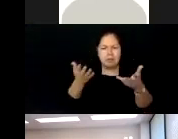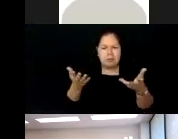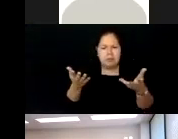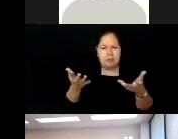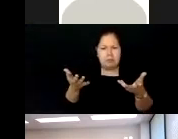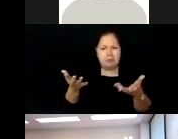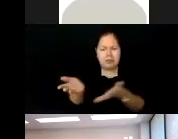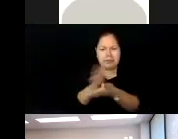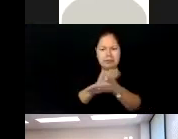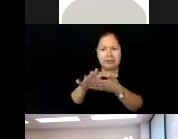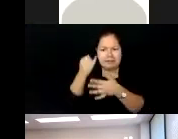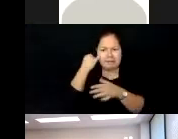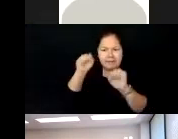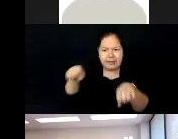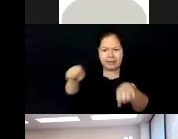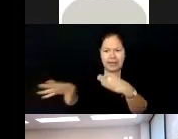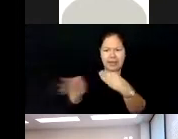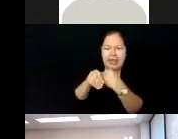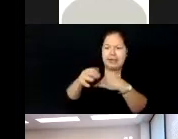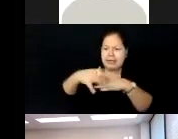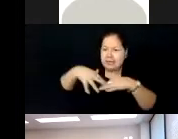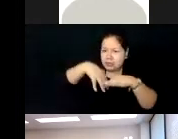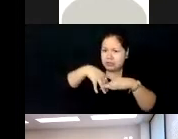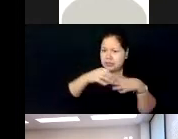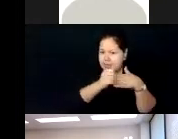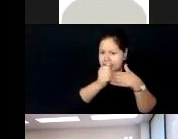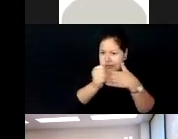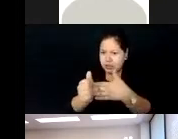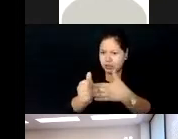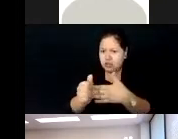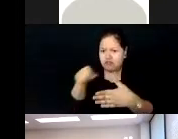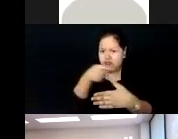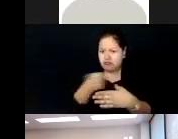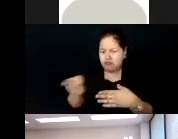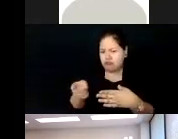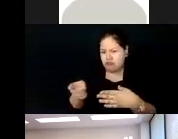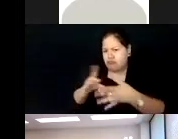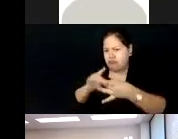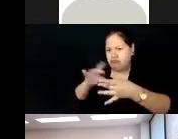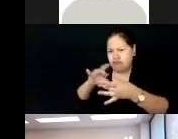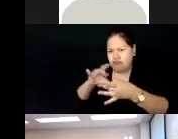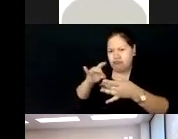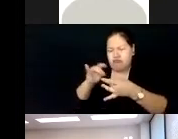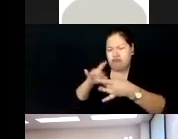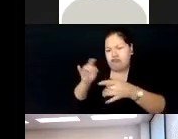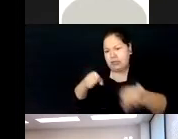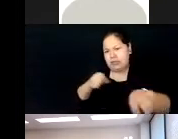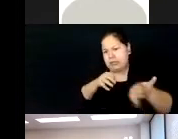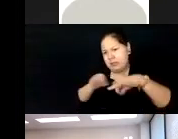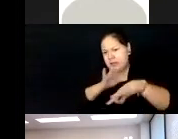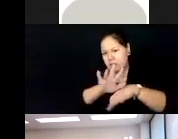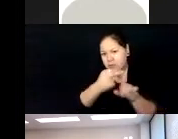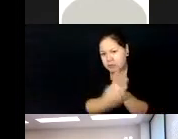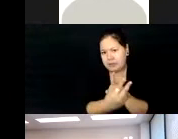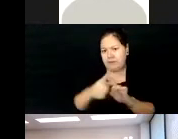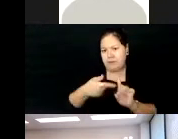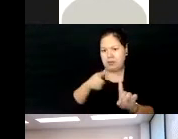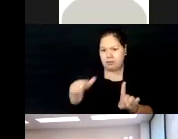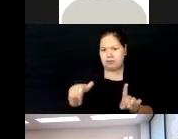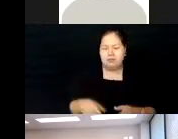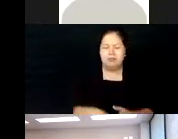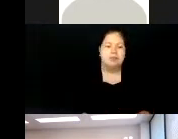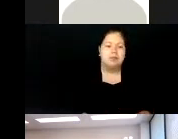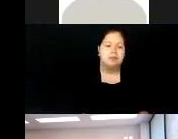impactful piece it would be if we had Indigenous leaders come to speak to some of these pieces as well. So we